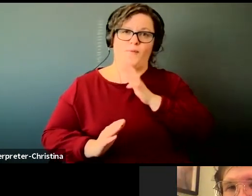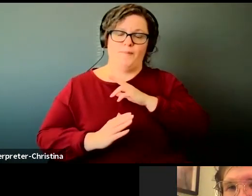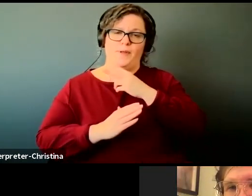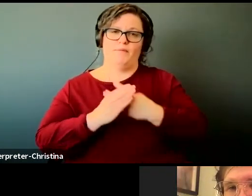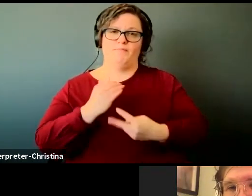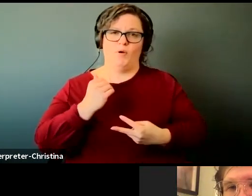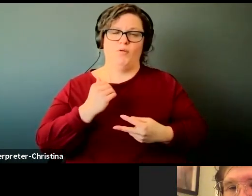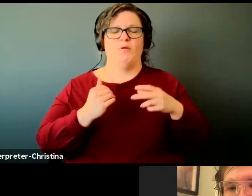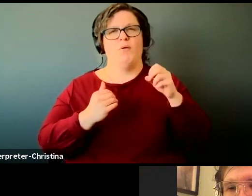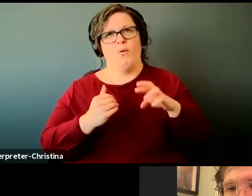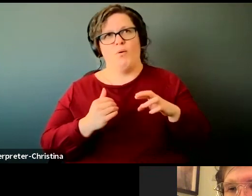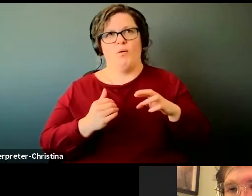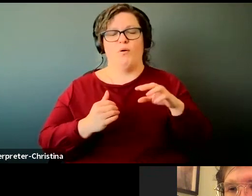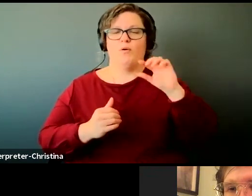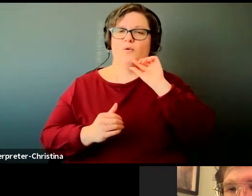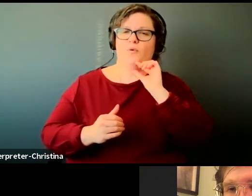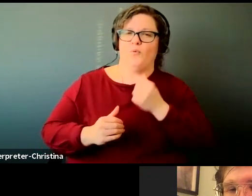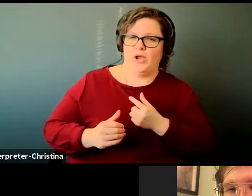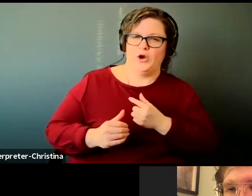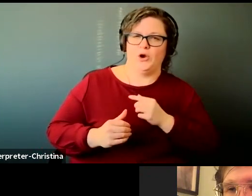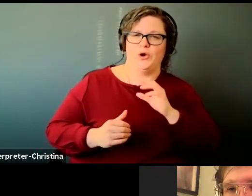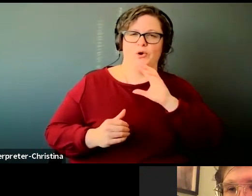of it.